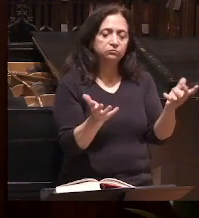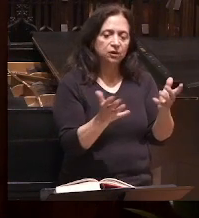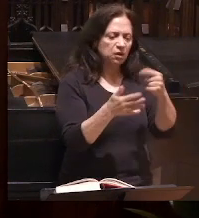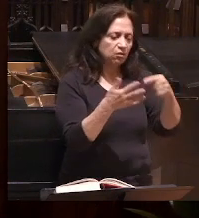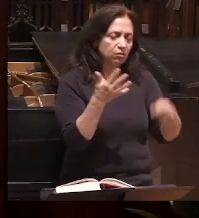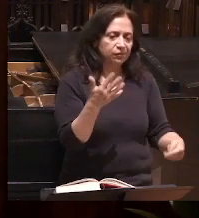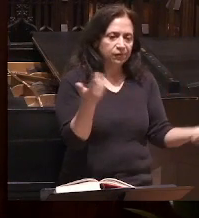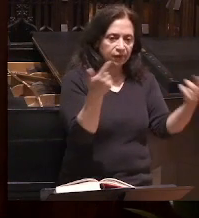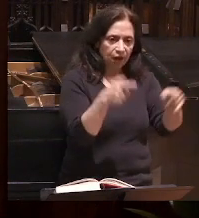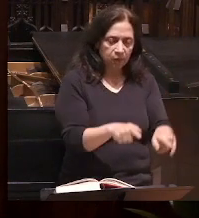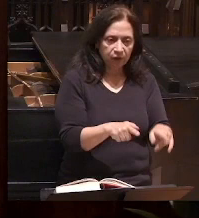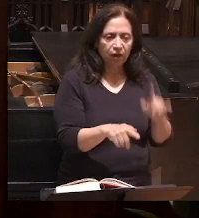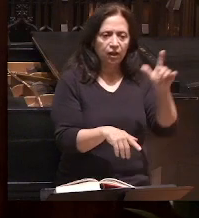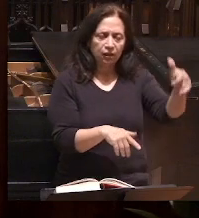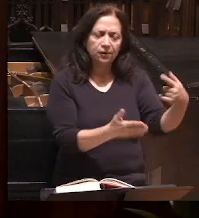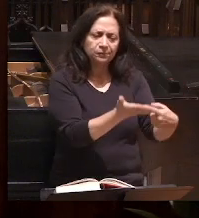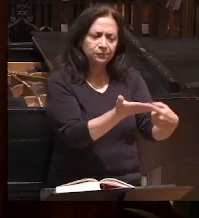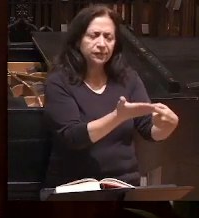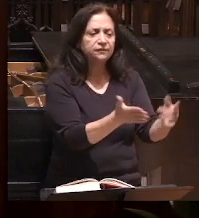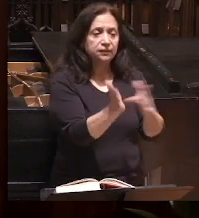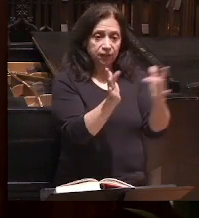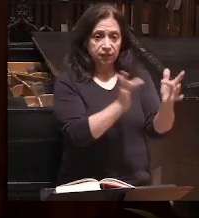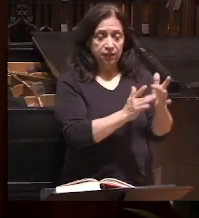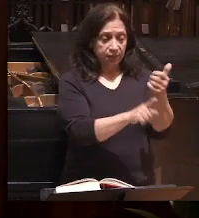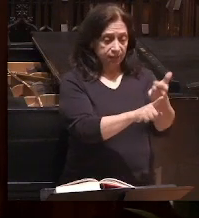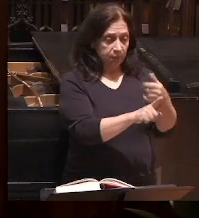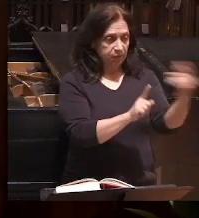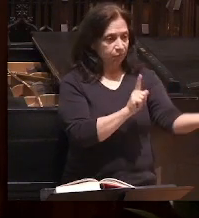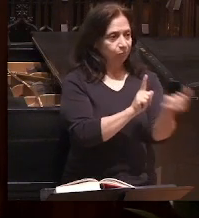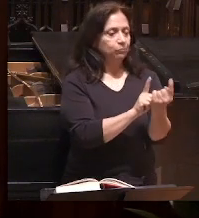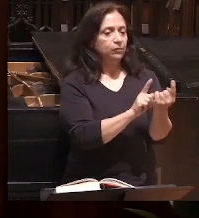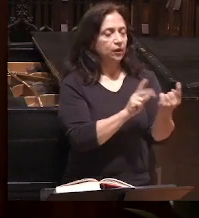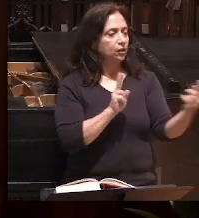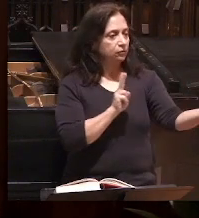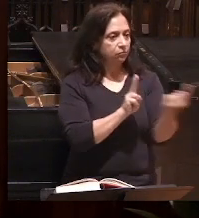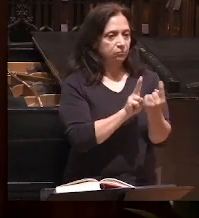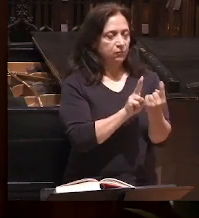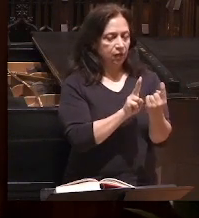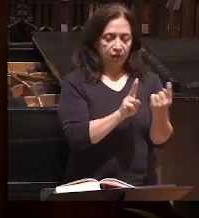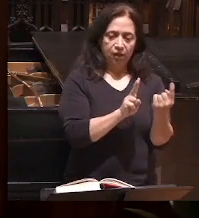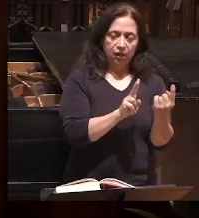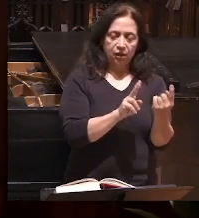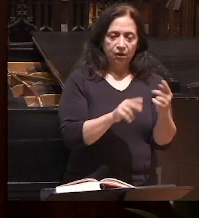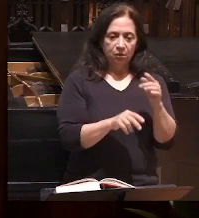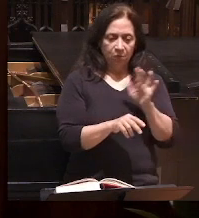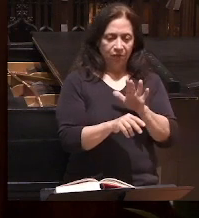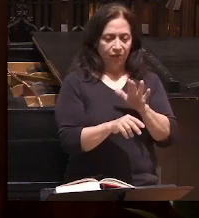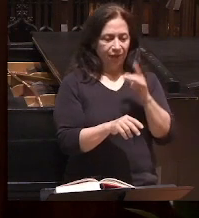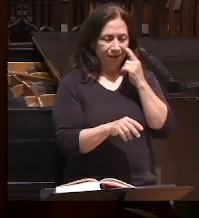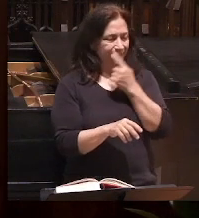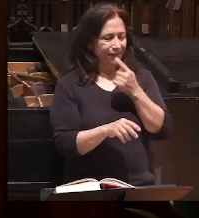were talking and discussing, Jesus himself came near and went with them, but their eyes were kept